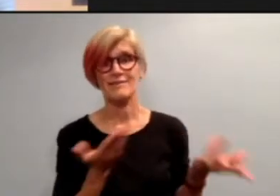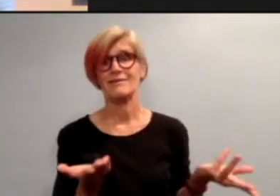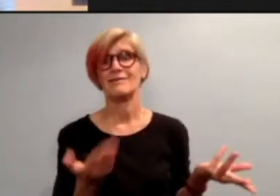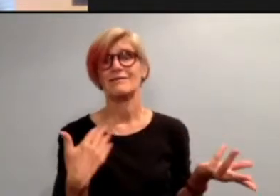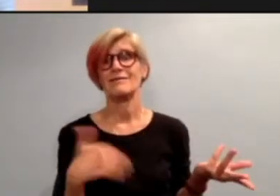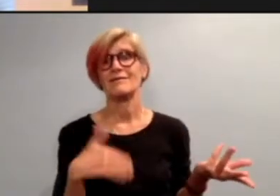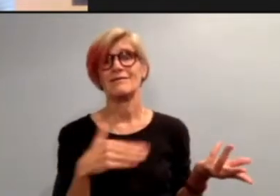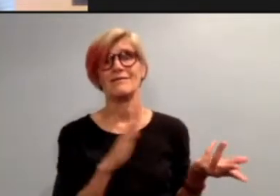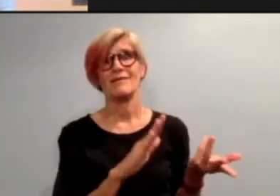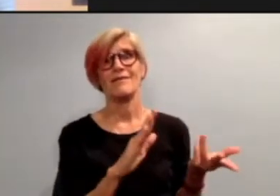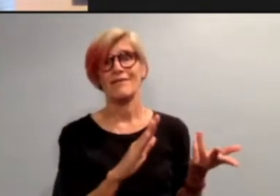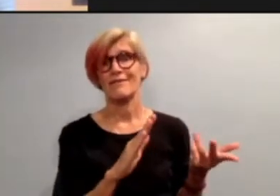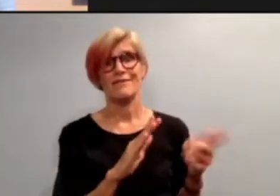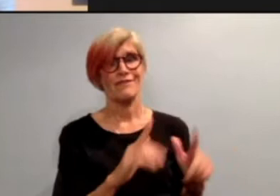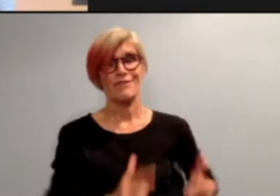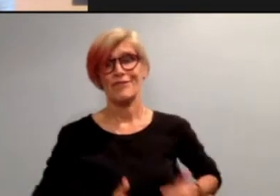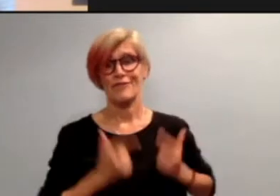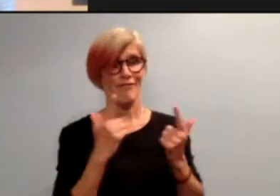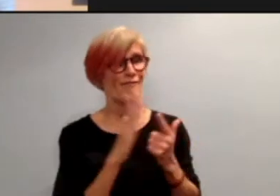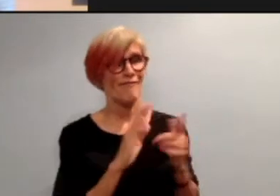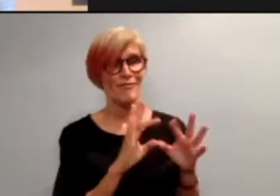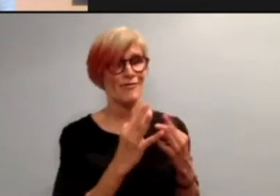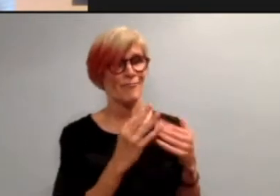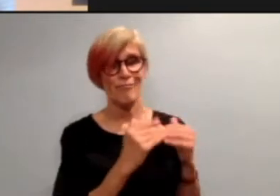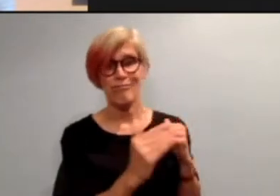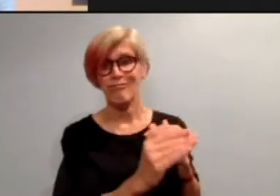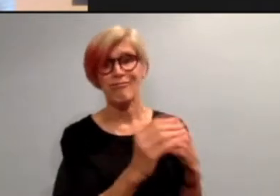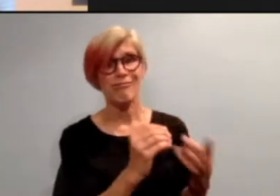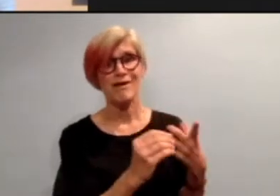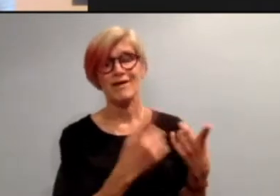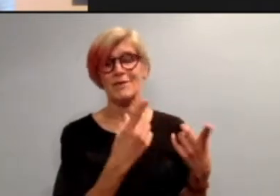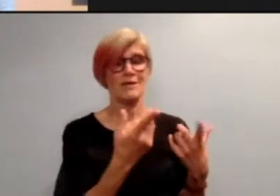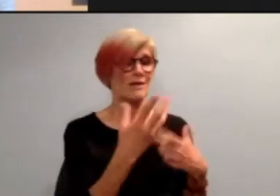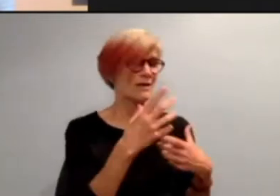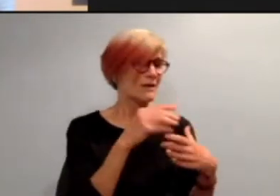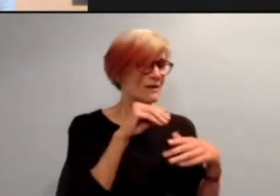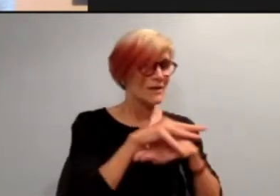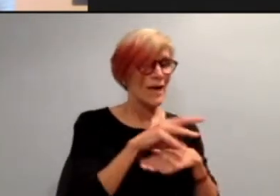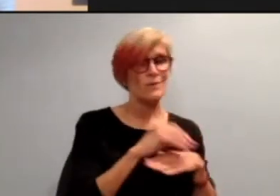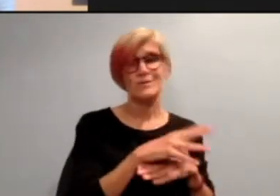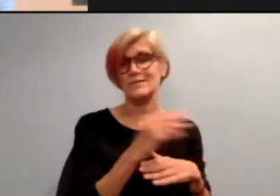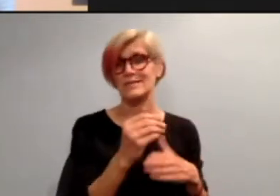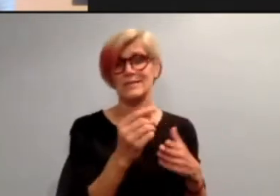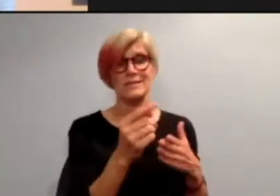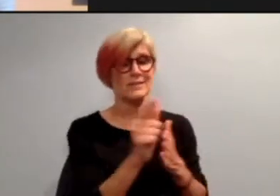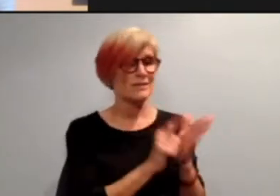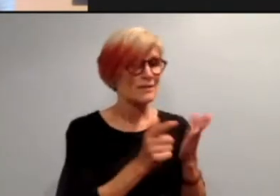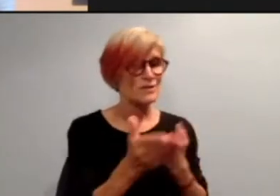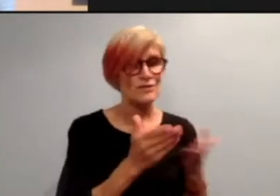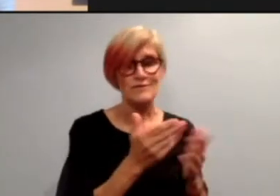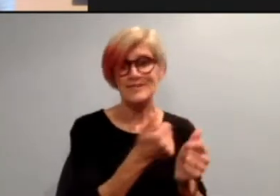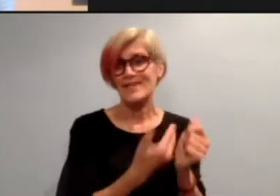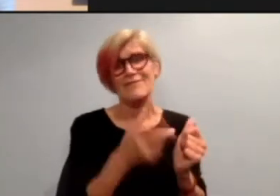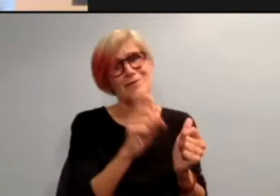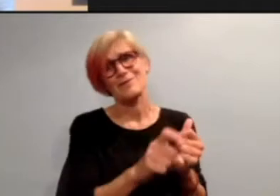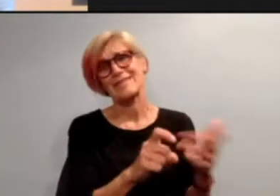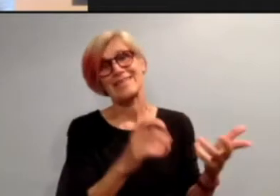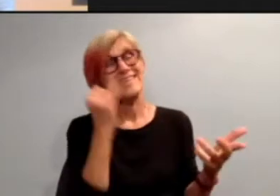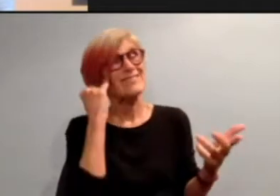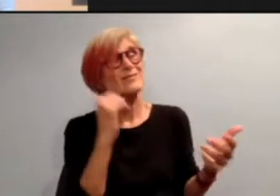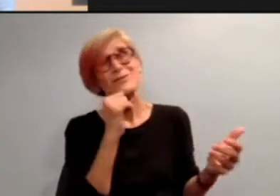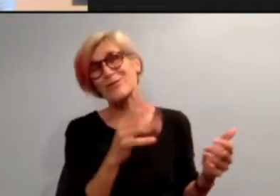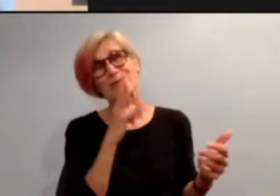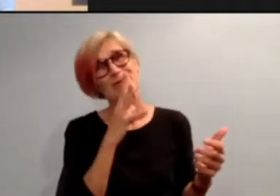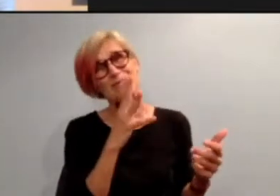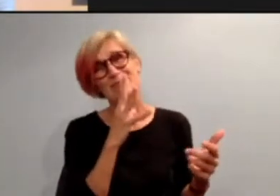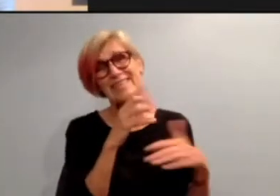navigate a life and livelihood and counseling and legal services and everything else you need if you don't speak English